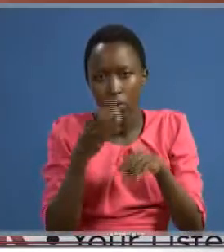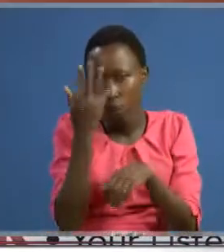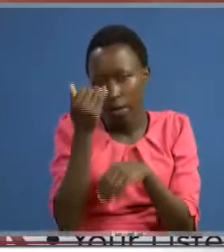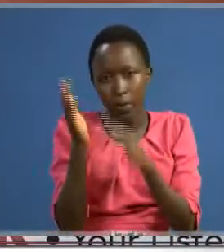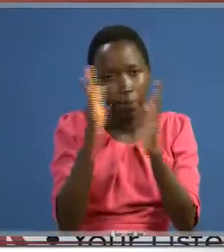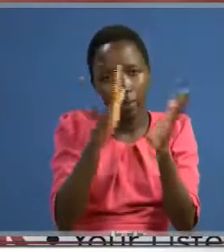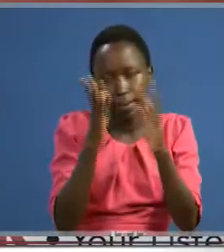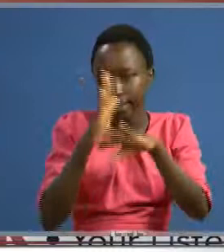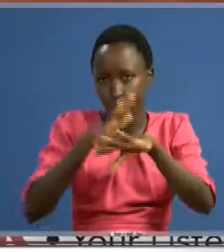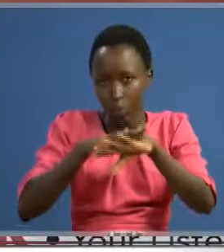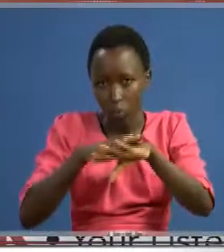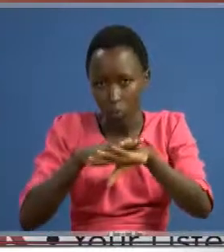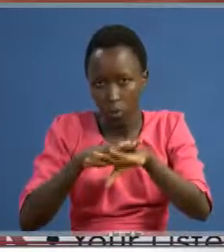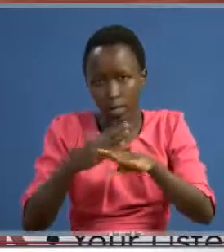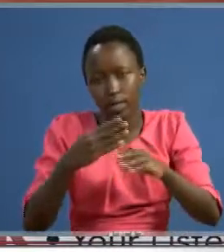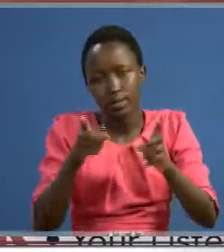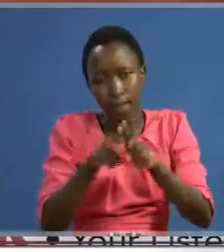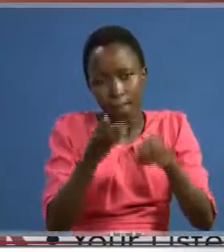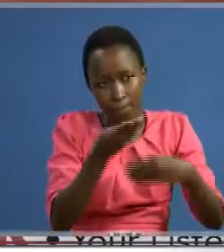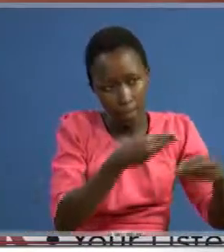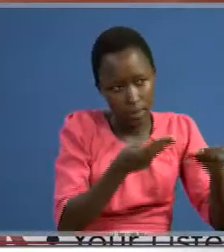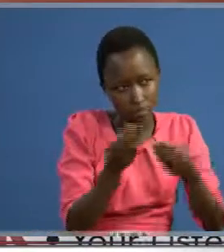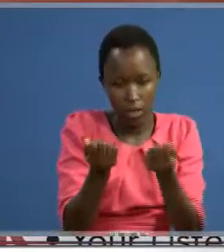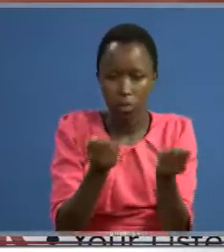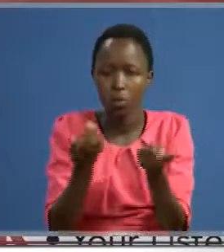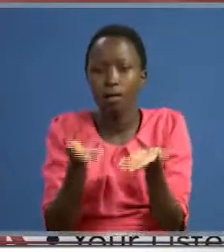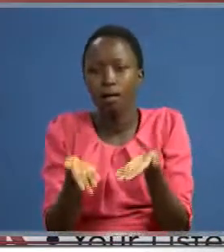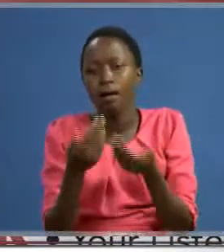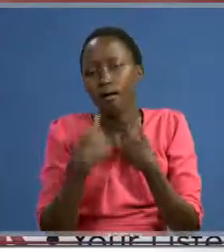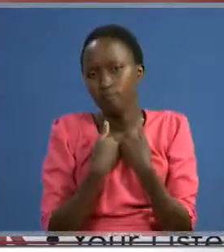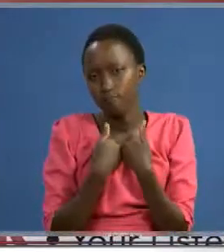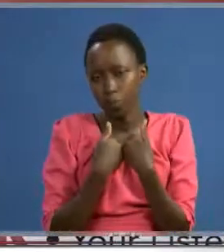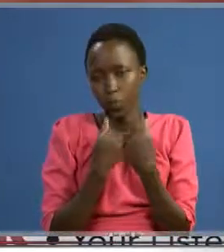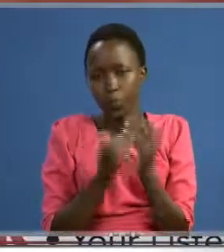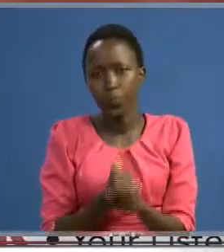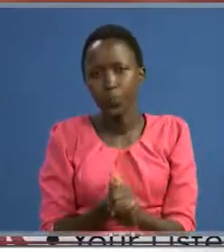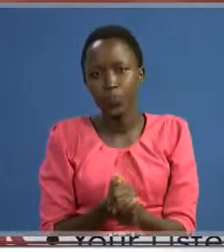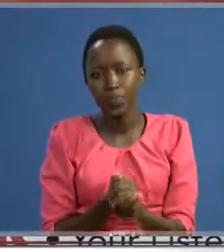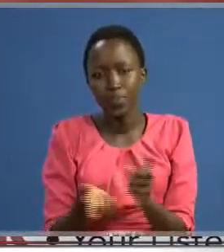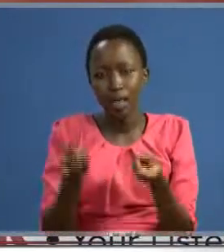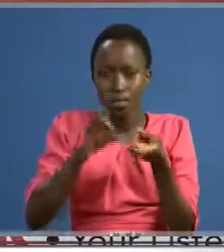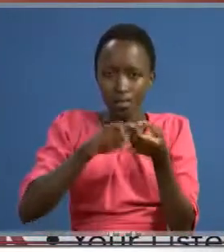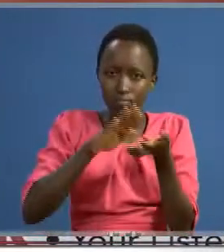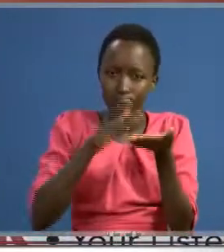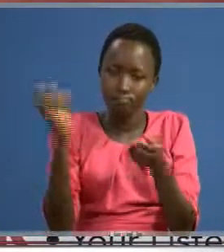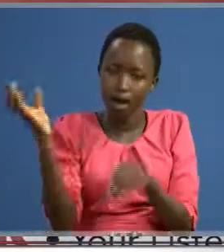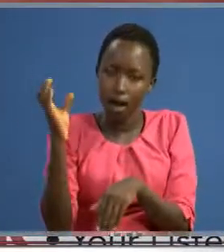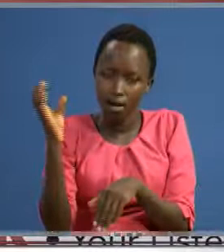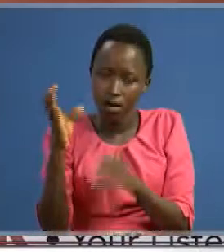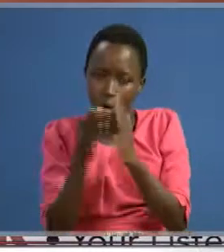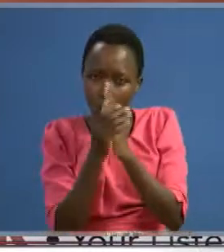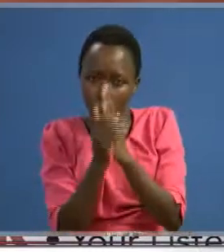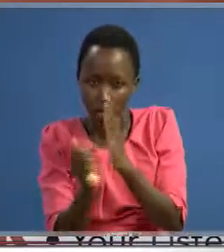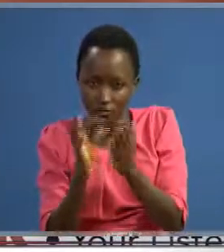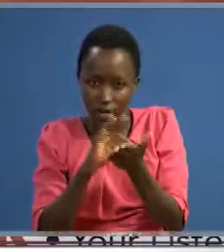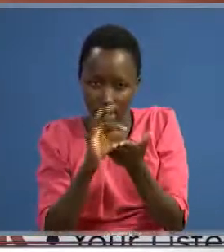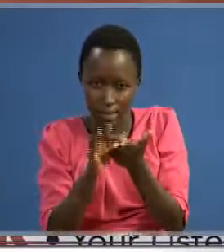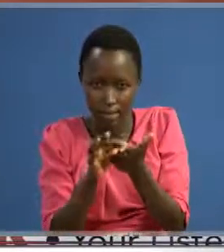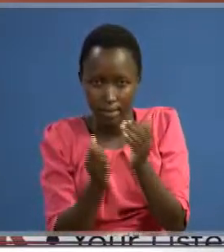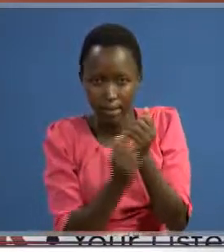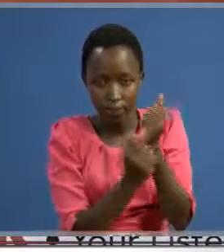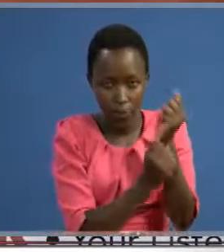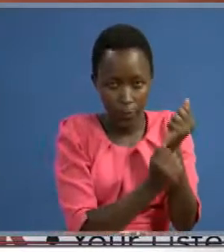finally, and the season for trade, because the vehicle is here. In addition to customers who qualify for the financing,